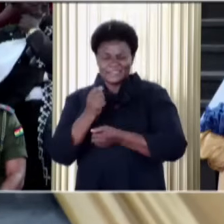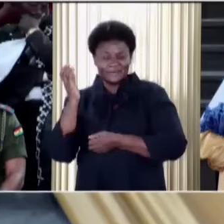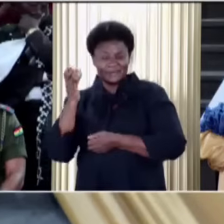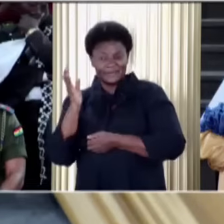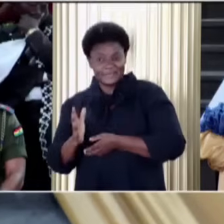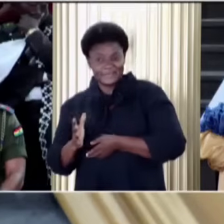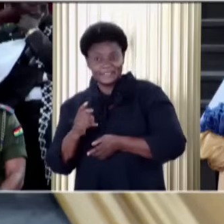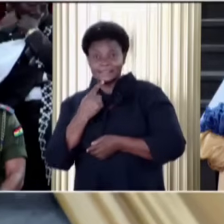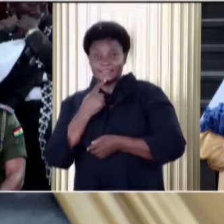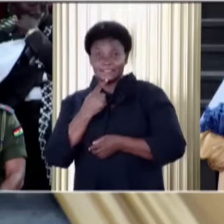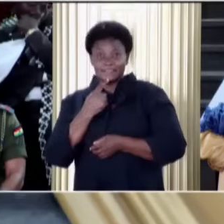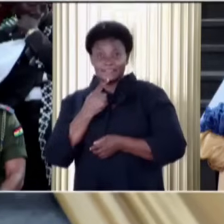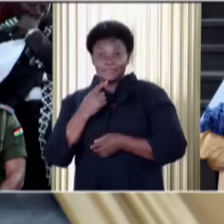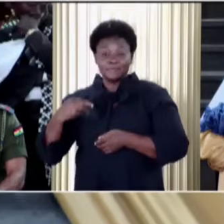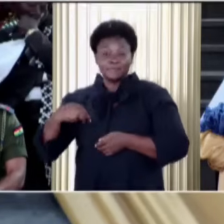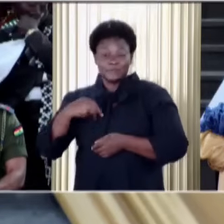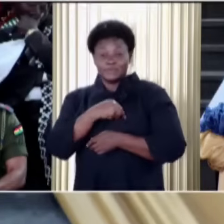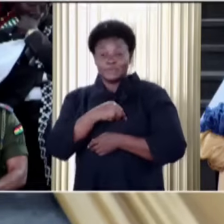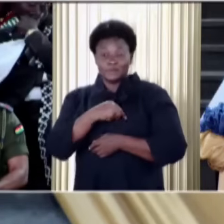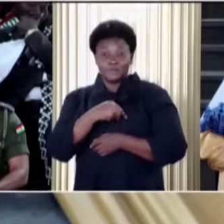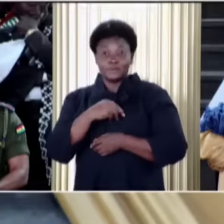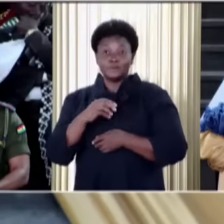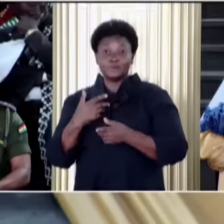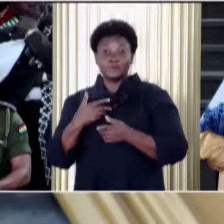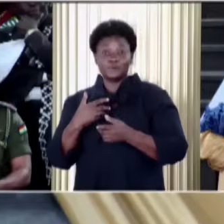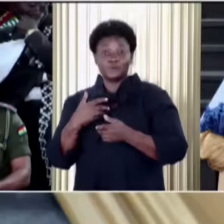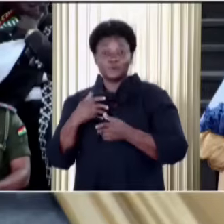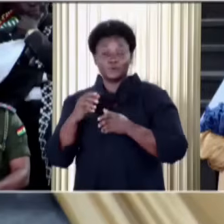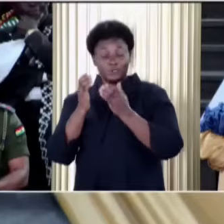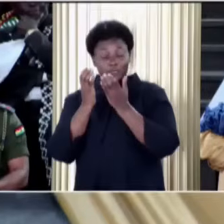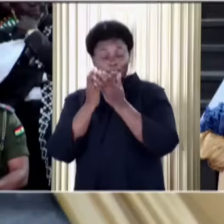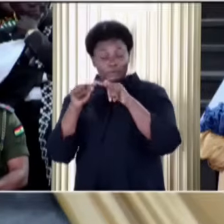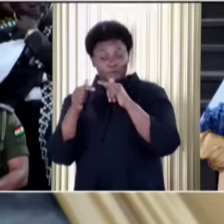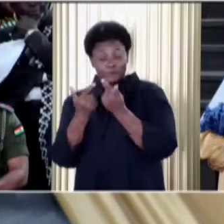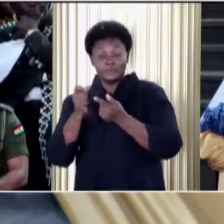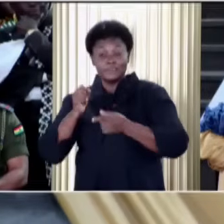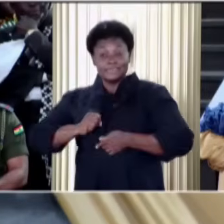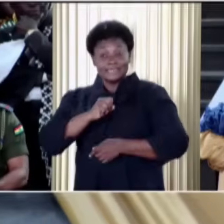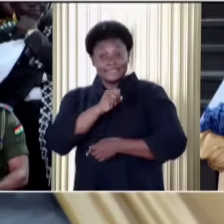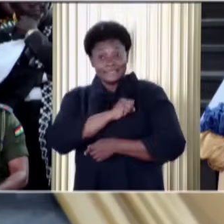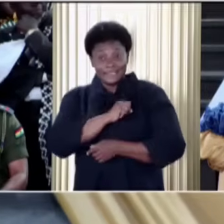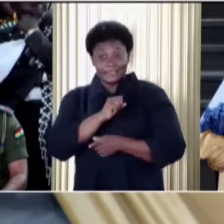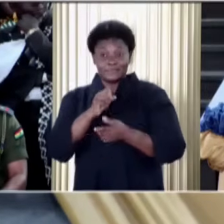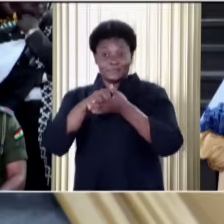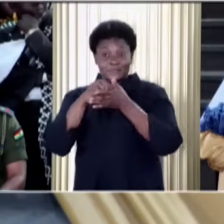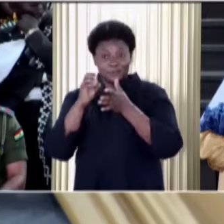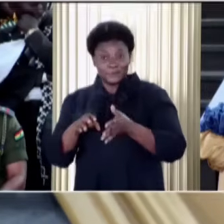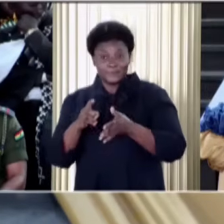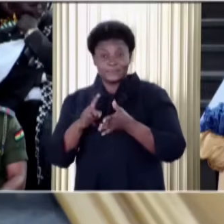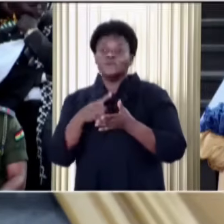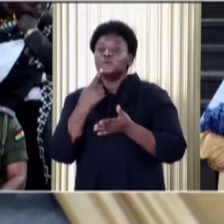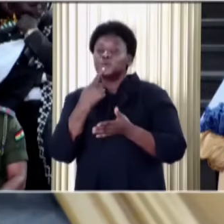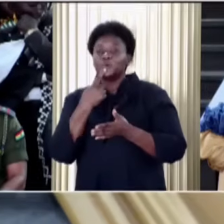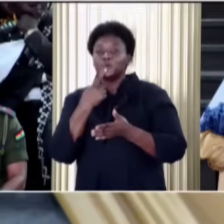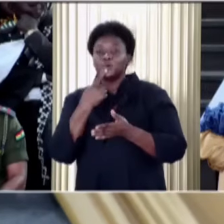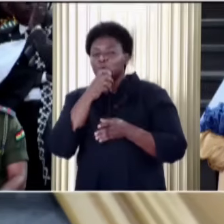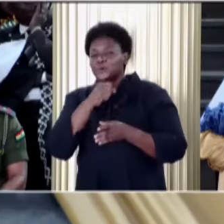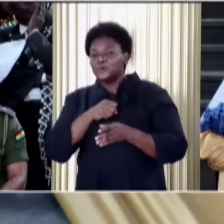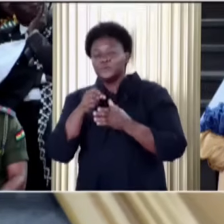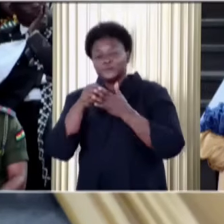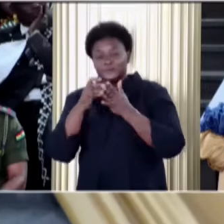members of convocation, staff and students, alumni, new graduates.